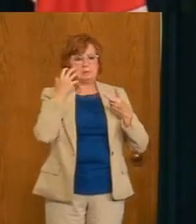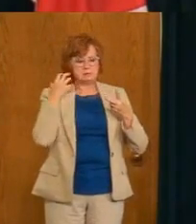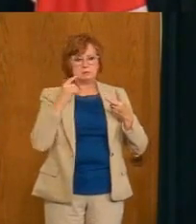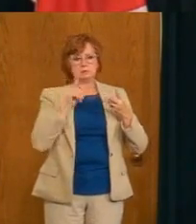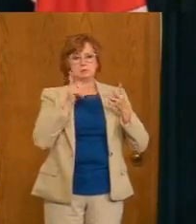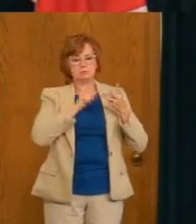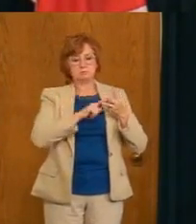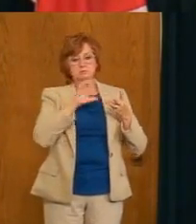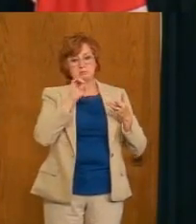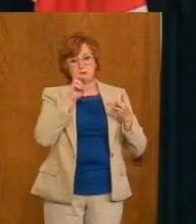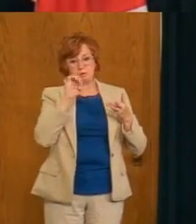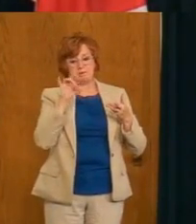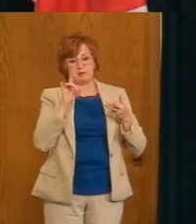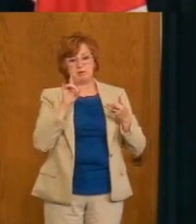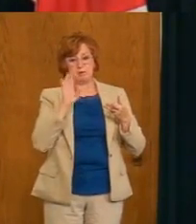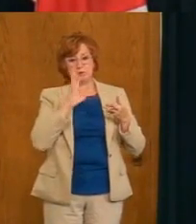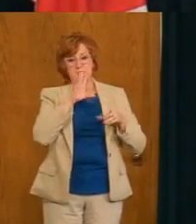society as we move forward.